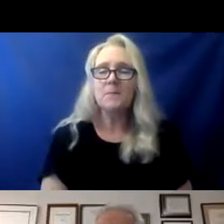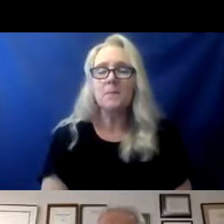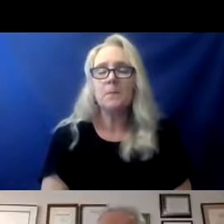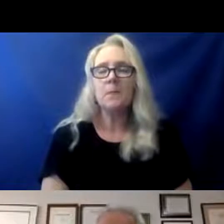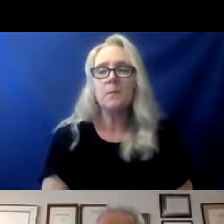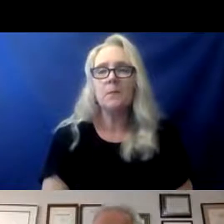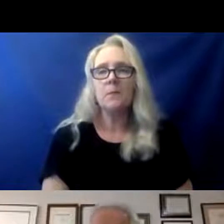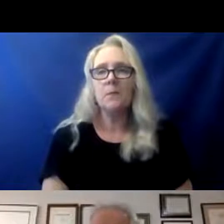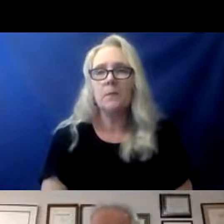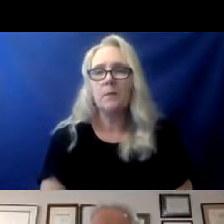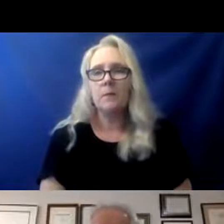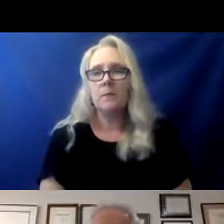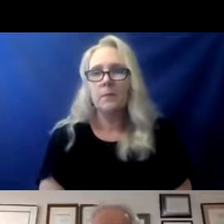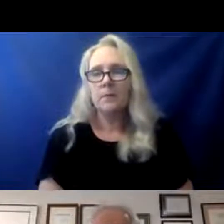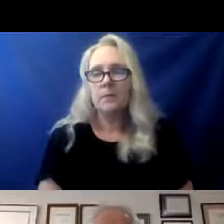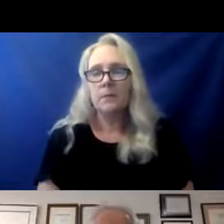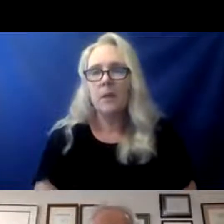And Professor Torres-Gill.